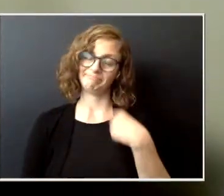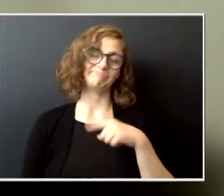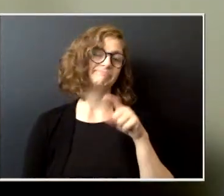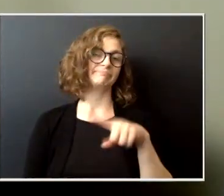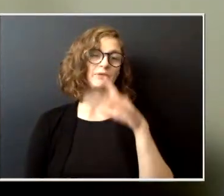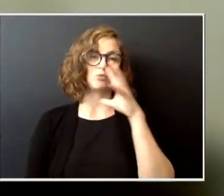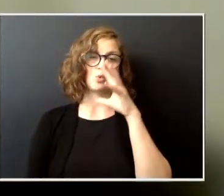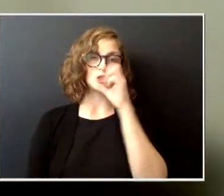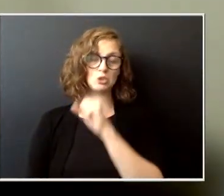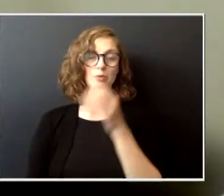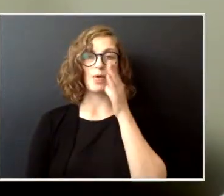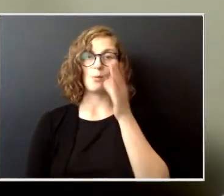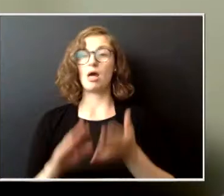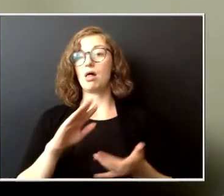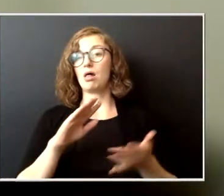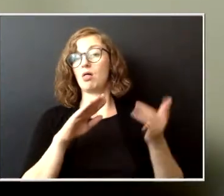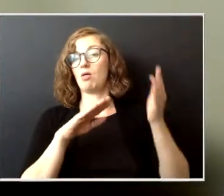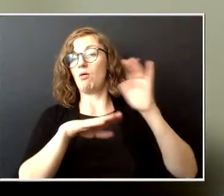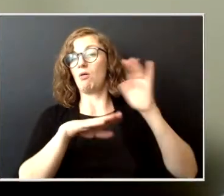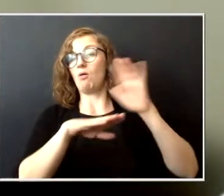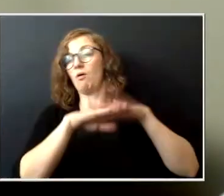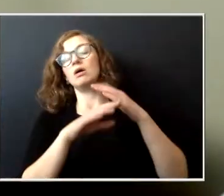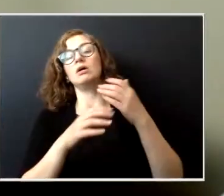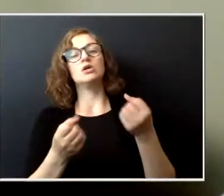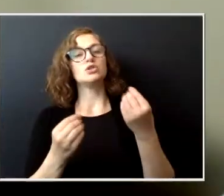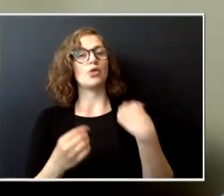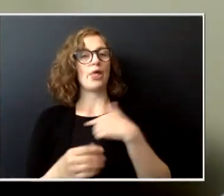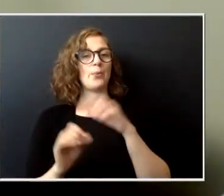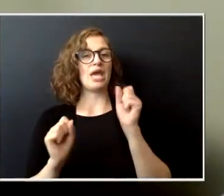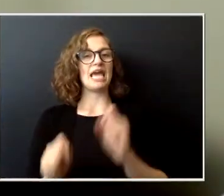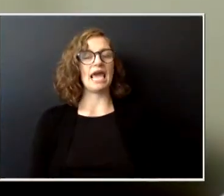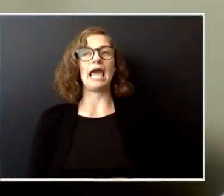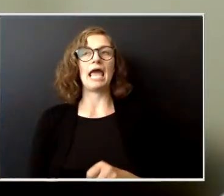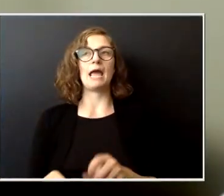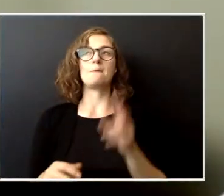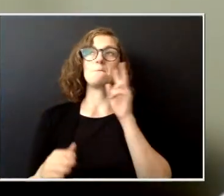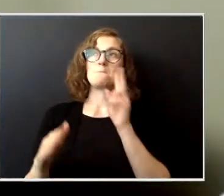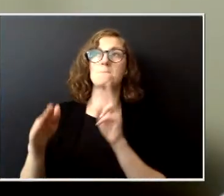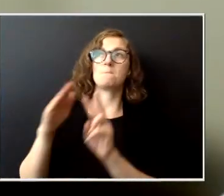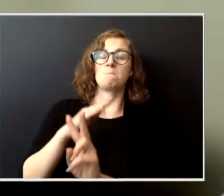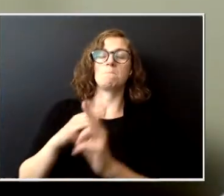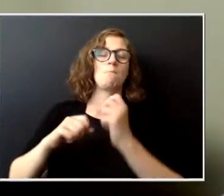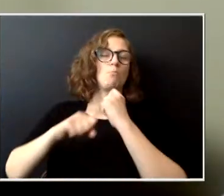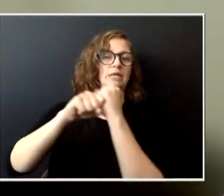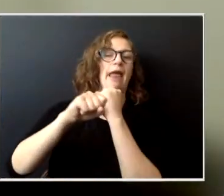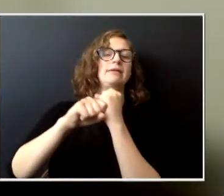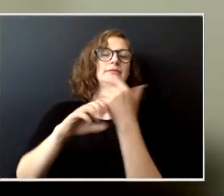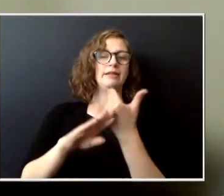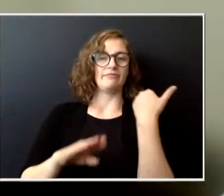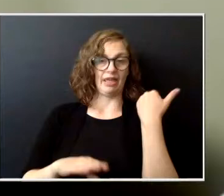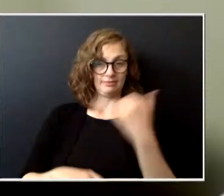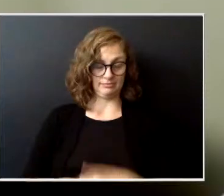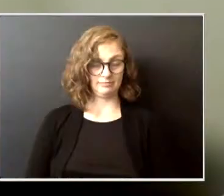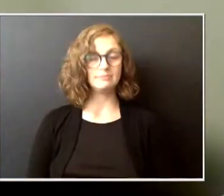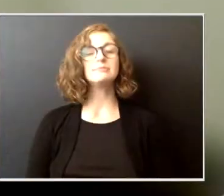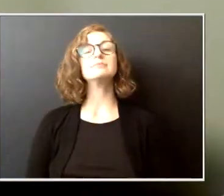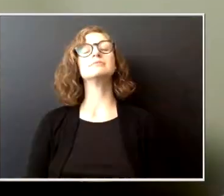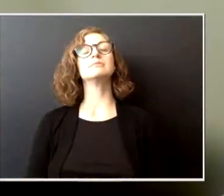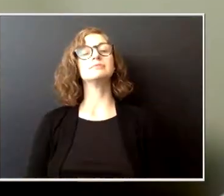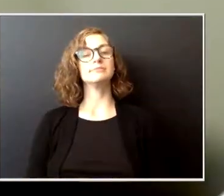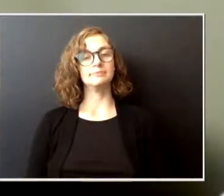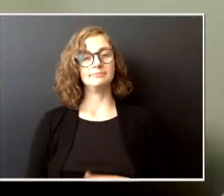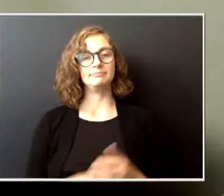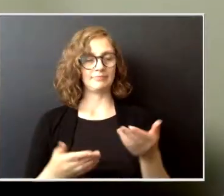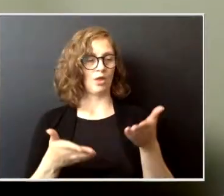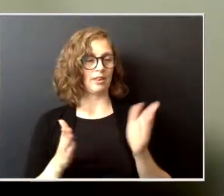that so that we can be able to give that information to people and let those people understand that and protect